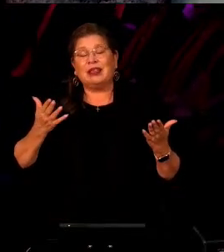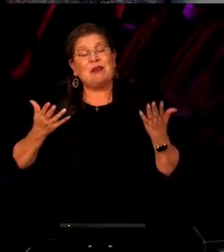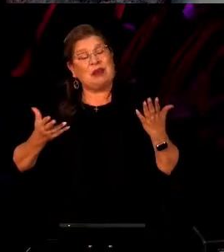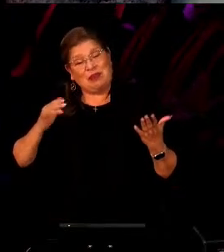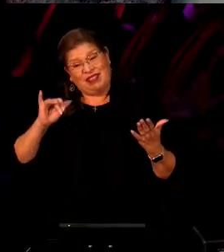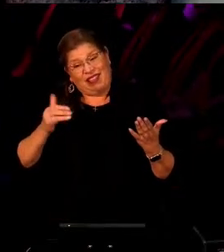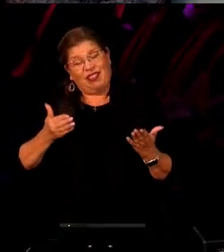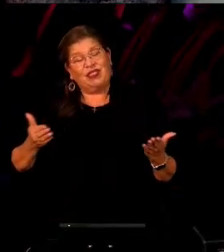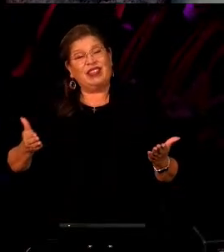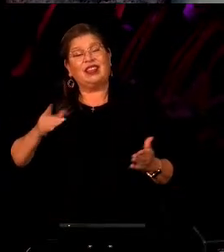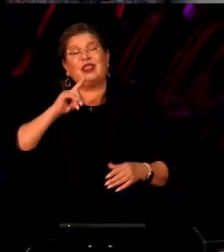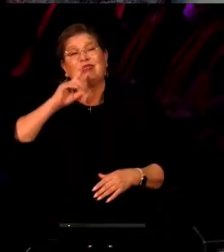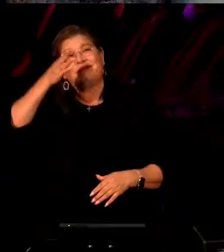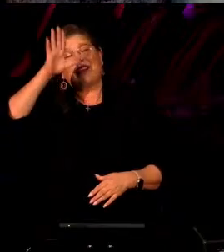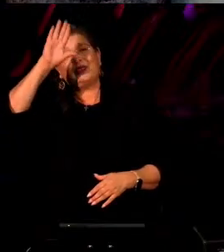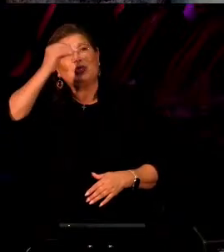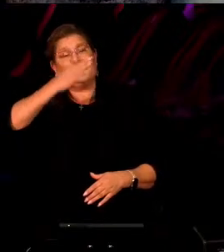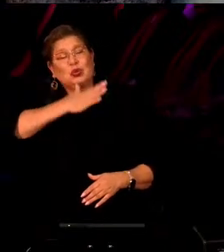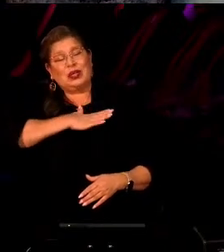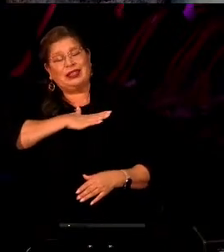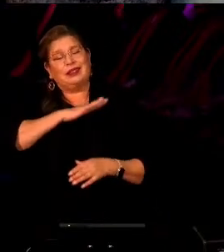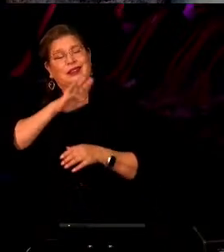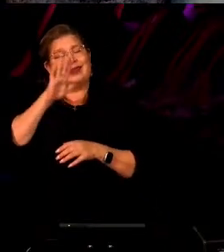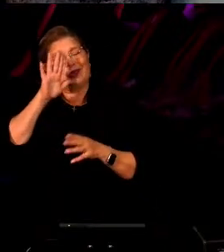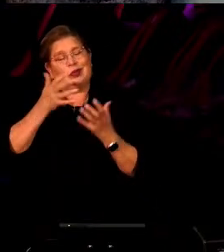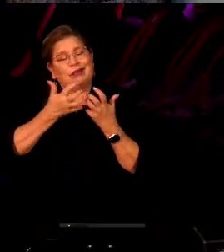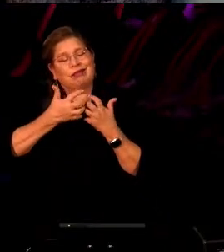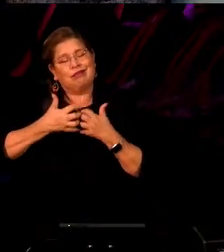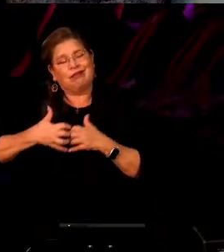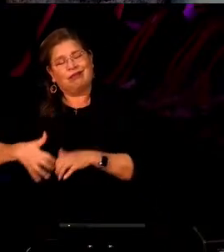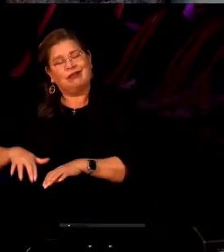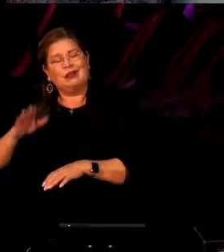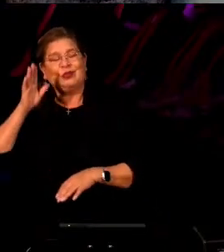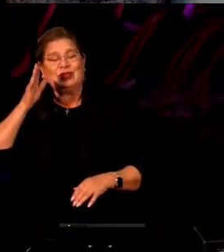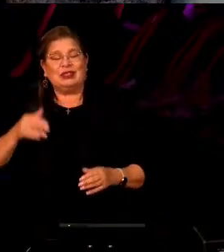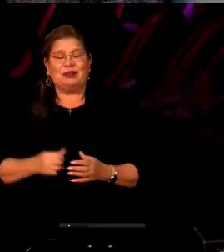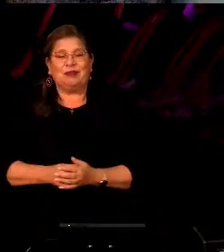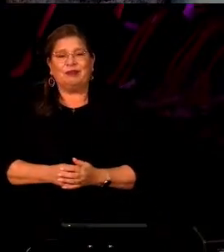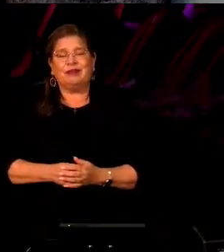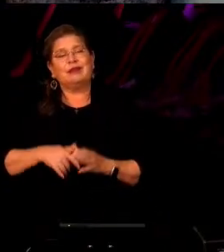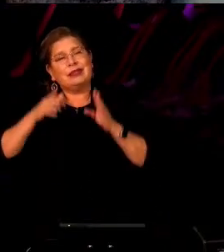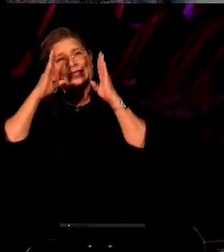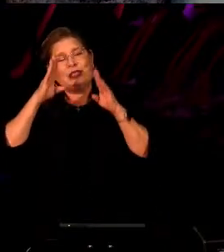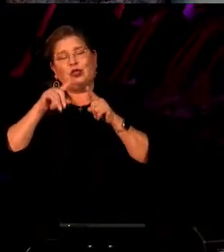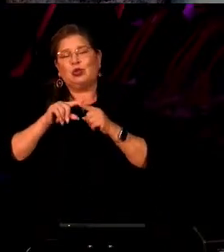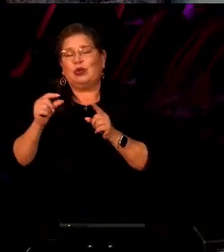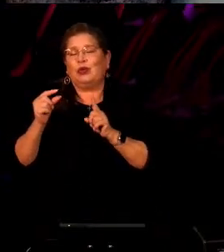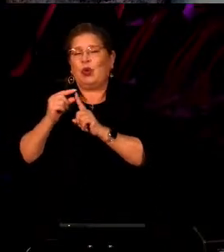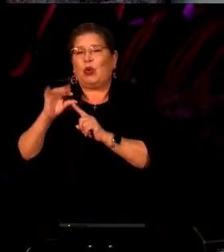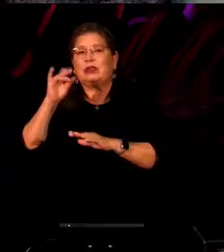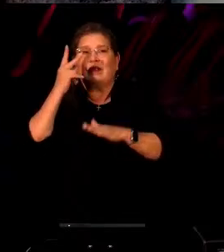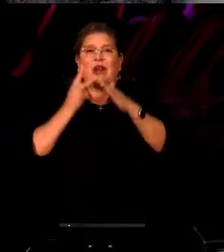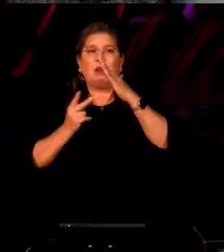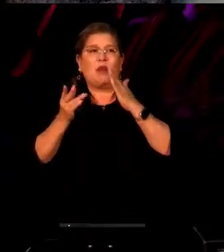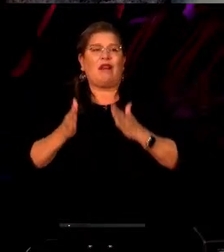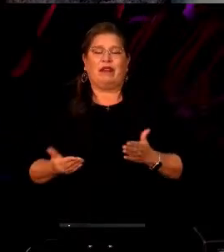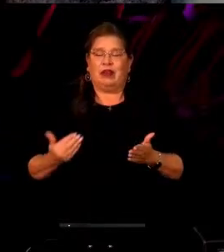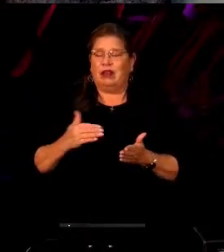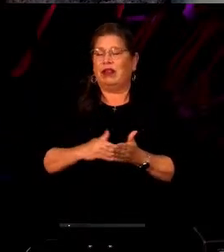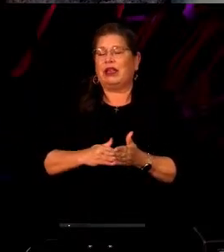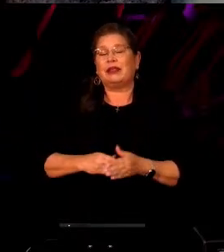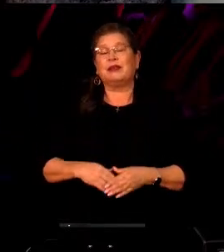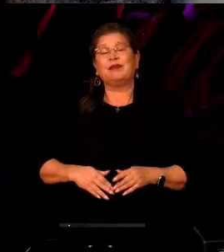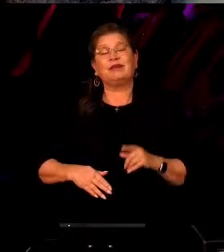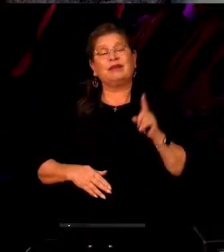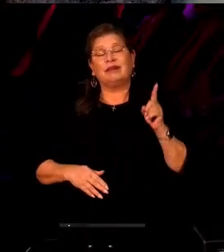actually be grace working itself out. Listen to the words of the prophet once again. He